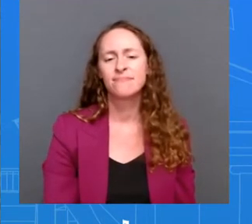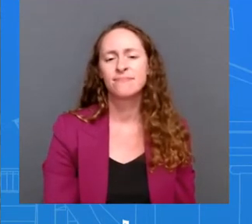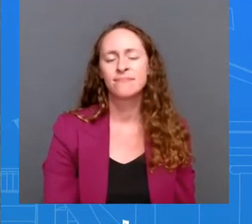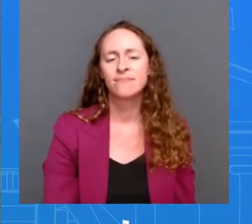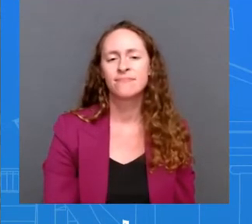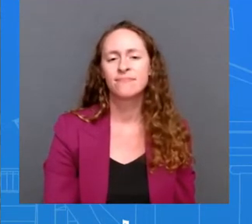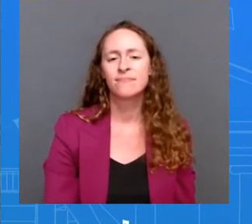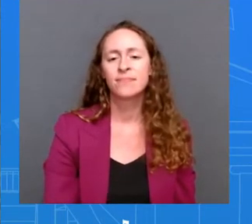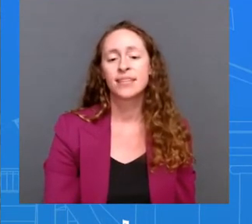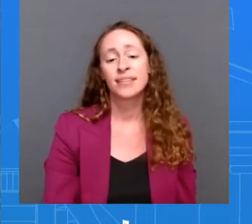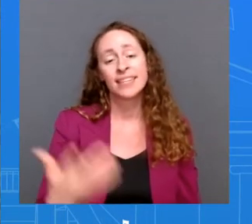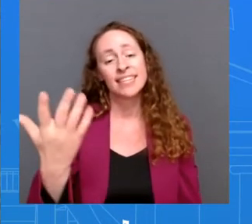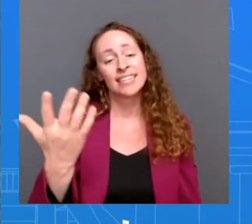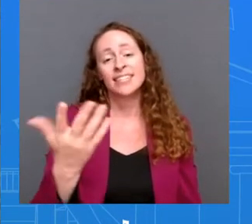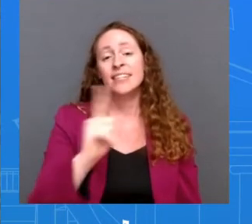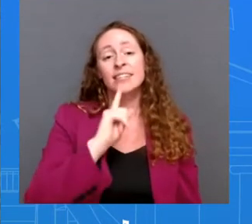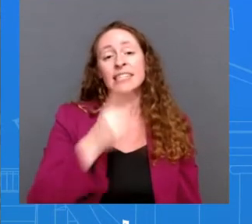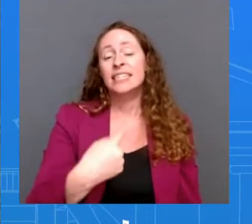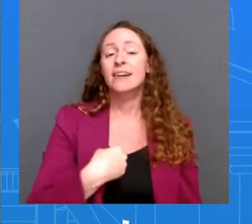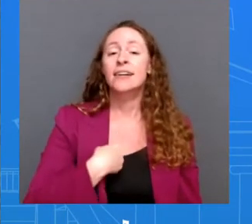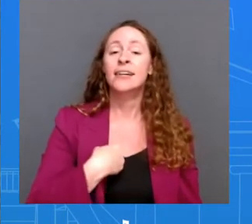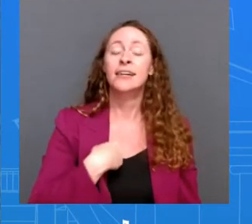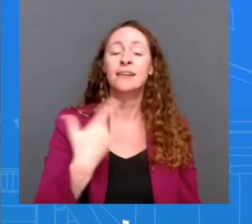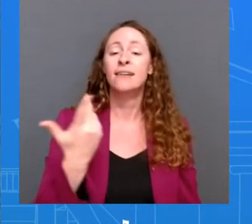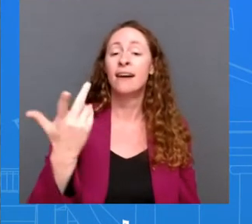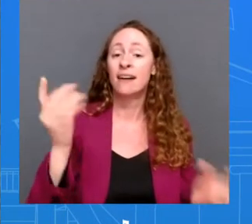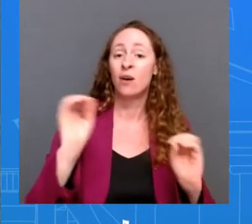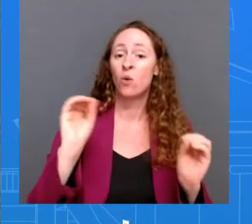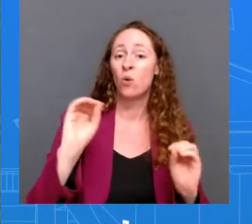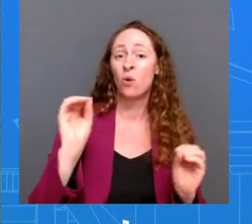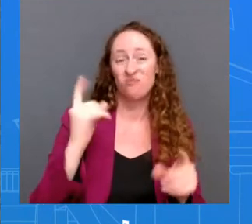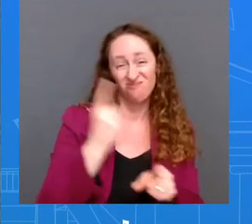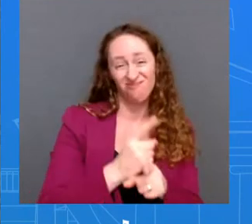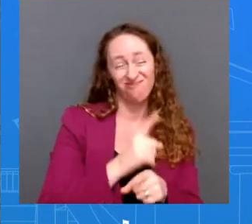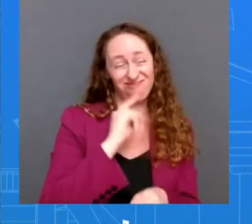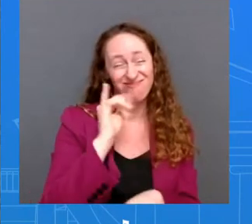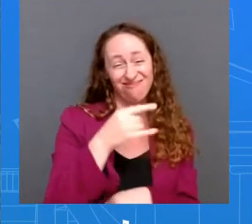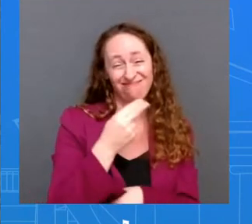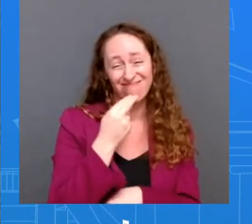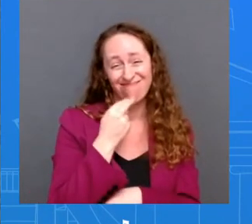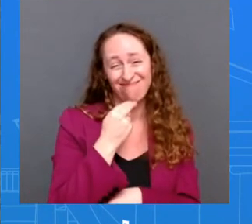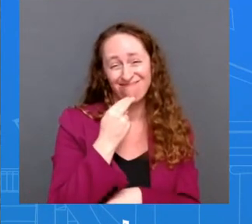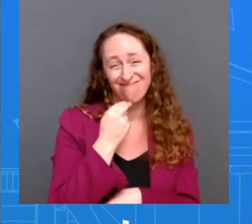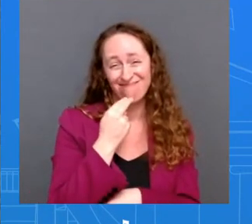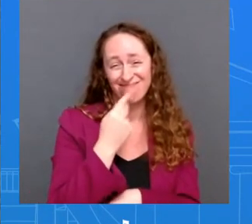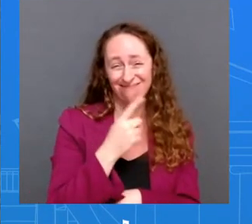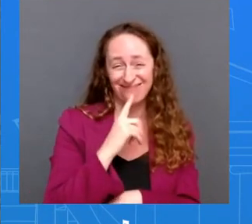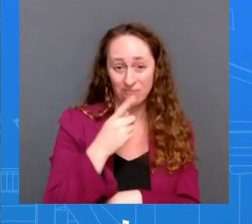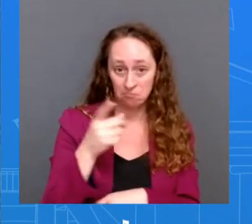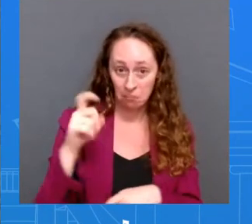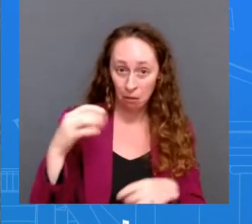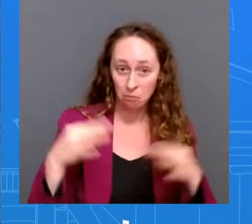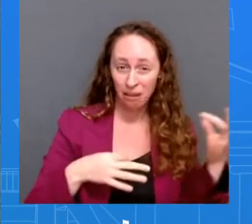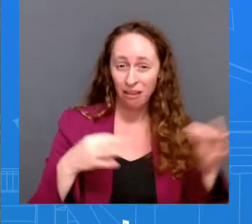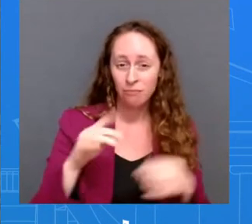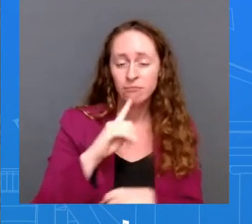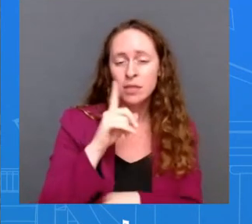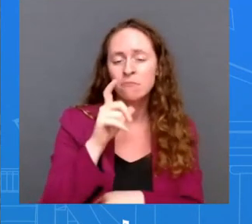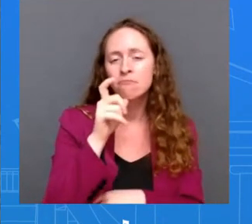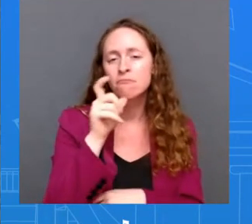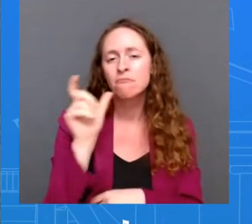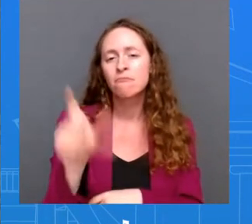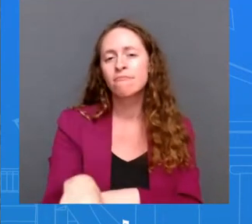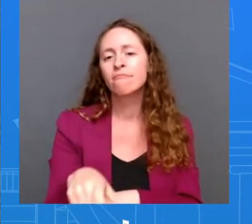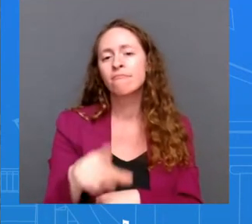been on trial. She's wrongfully detained. Absent that, we find the sentence reprehensible